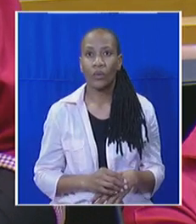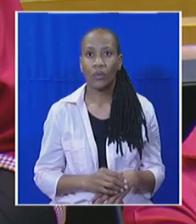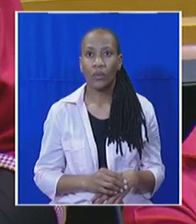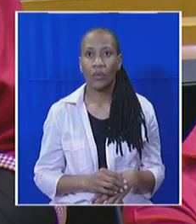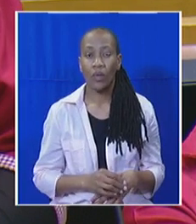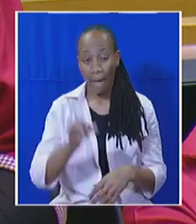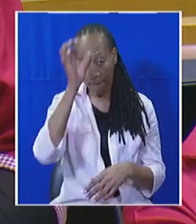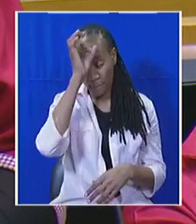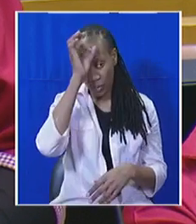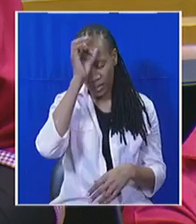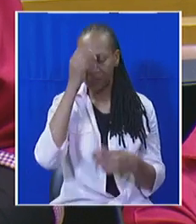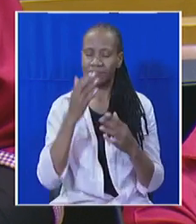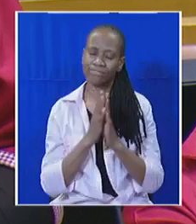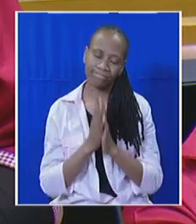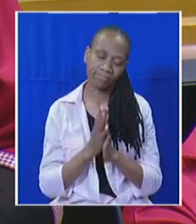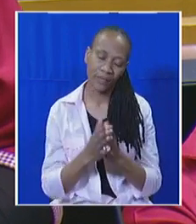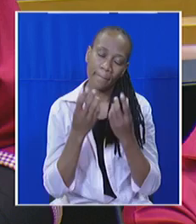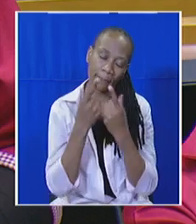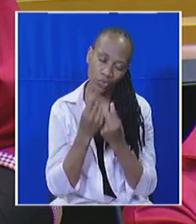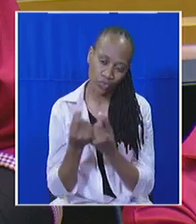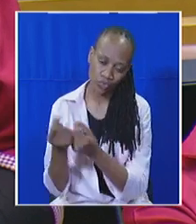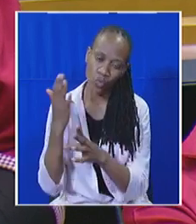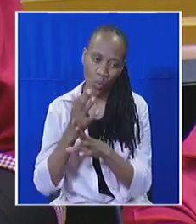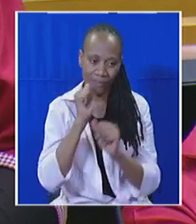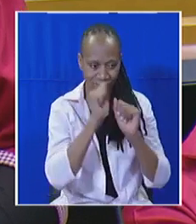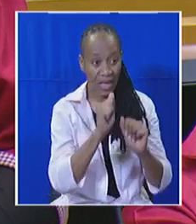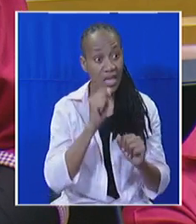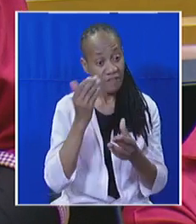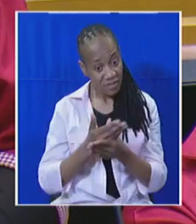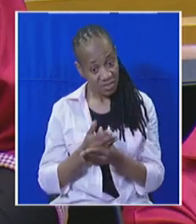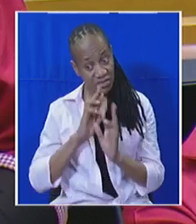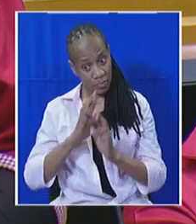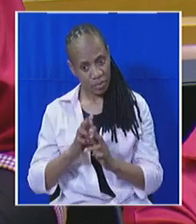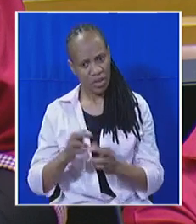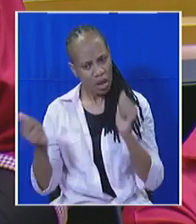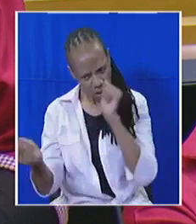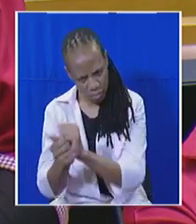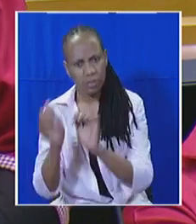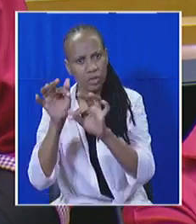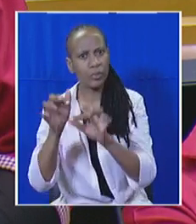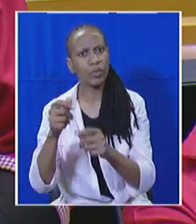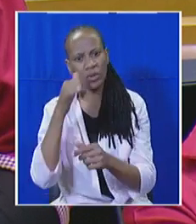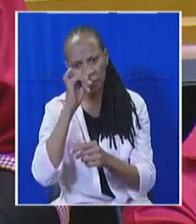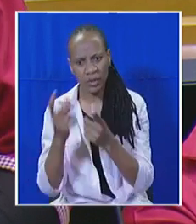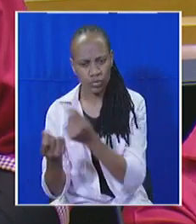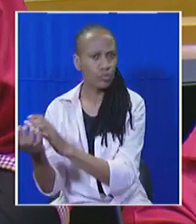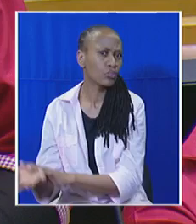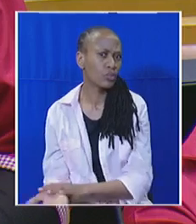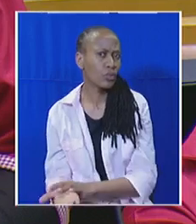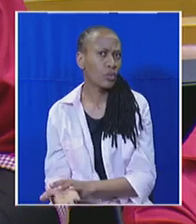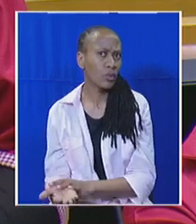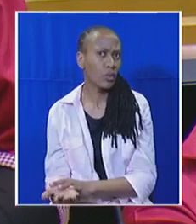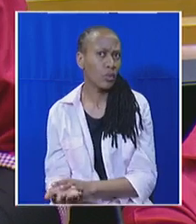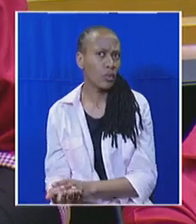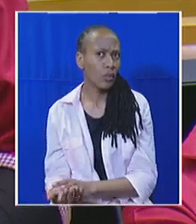blue to do their job. Investigate reported cases and arrest people who are breaking the law without being influenced